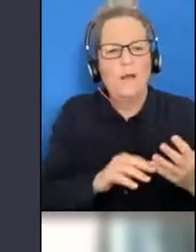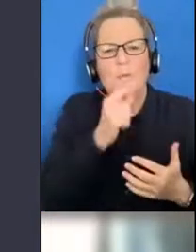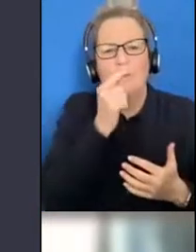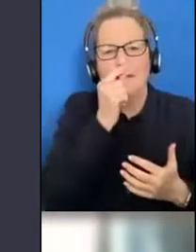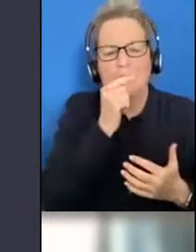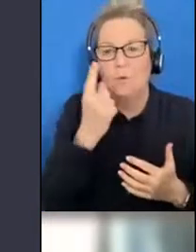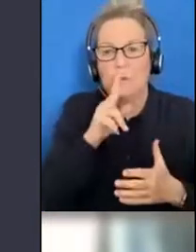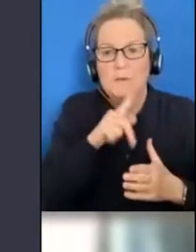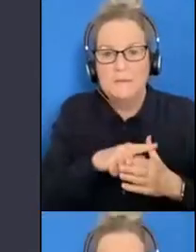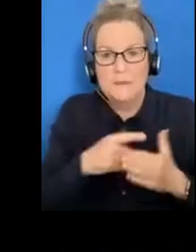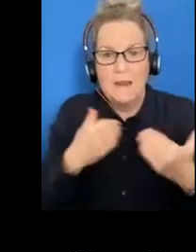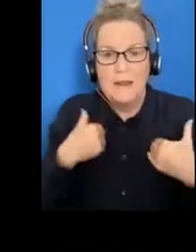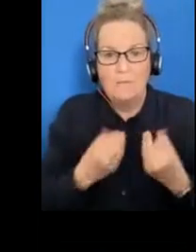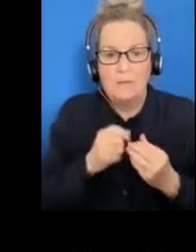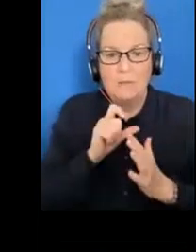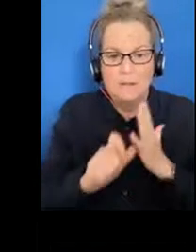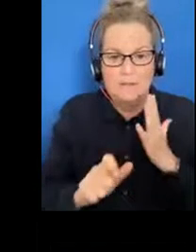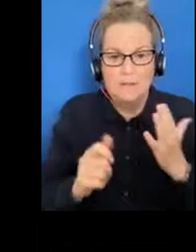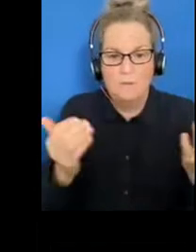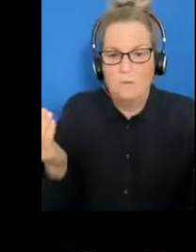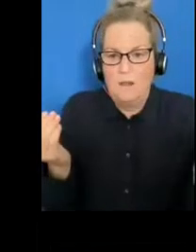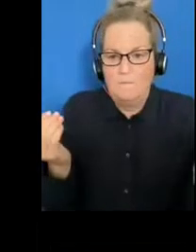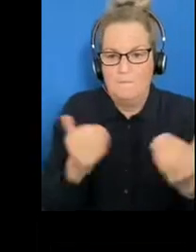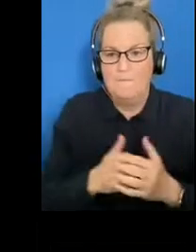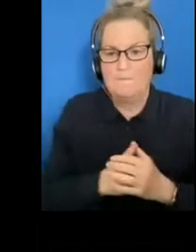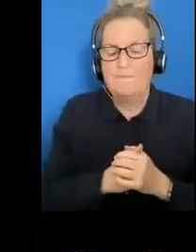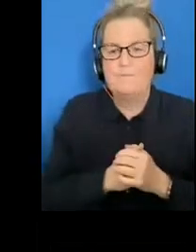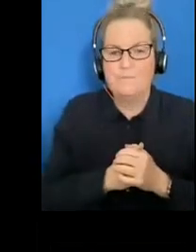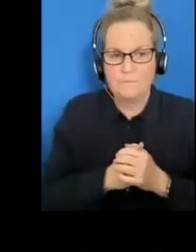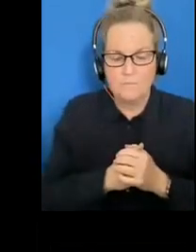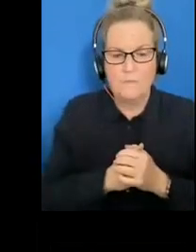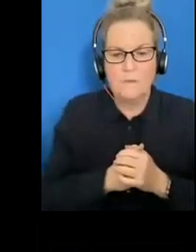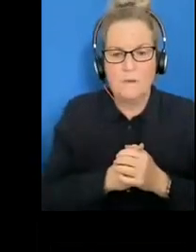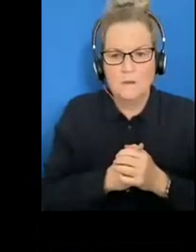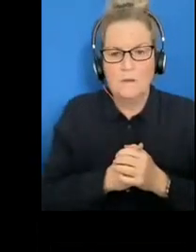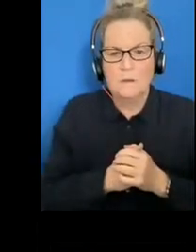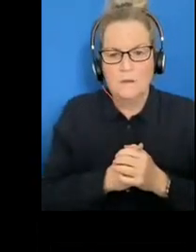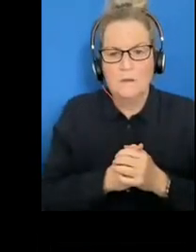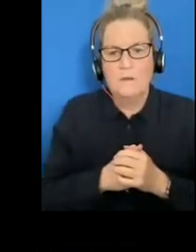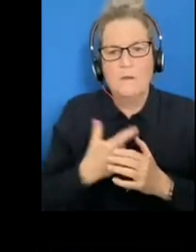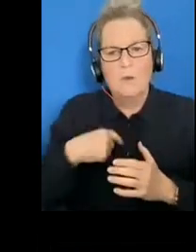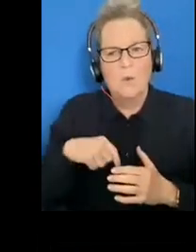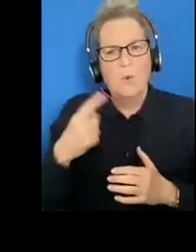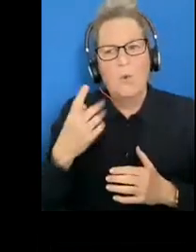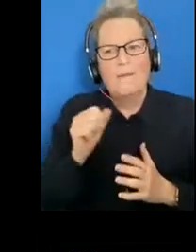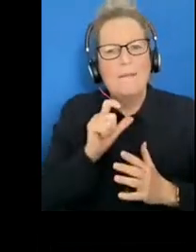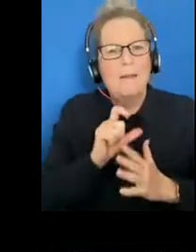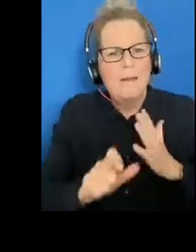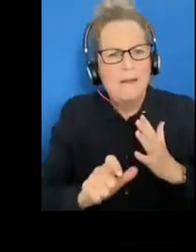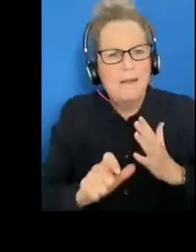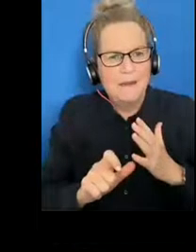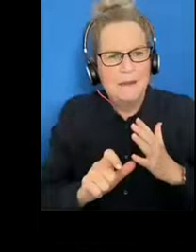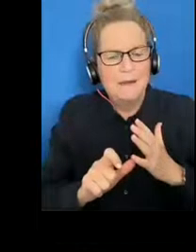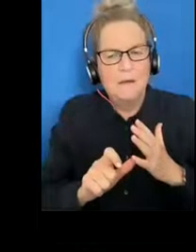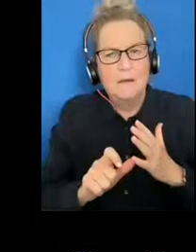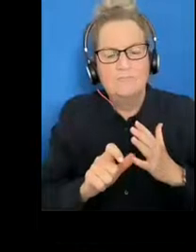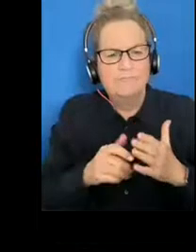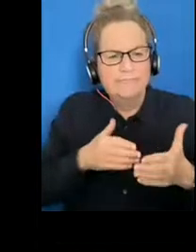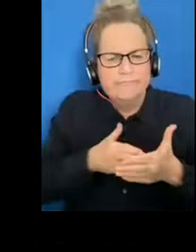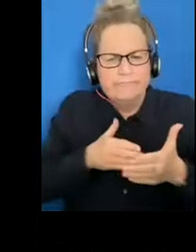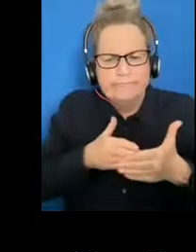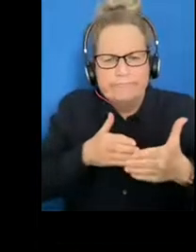participants living with a disability and the systemic barriers and challenges that people with disability often